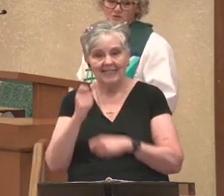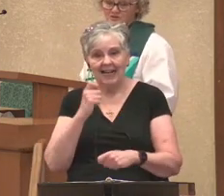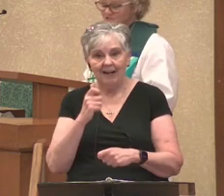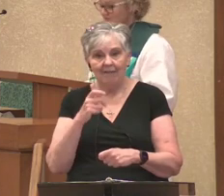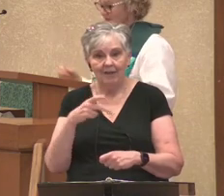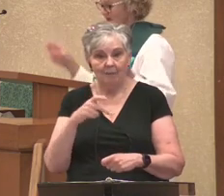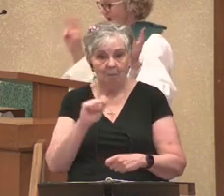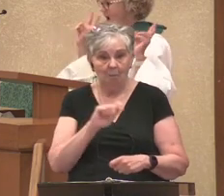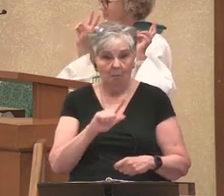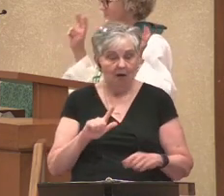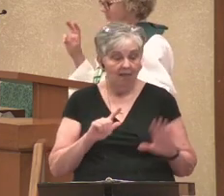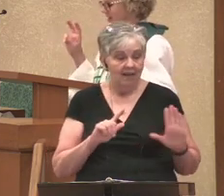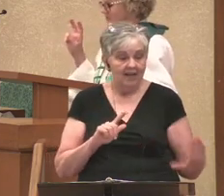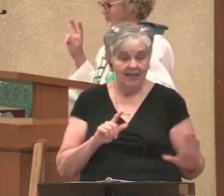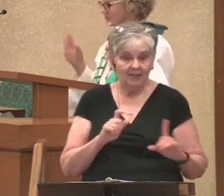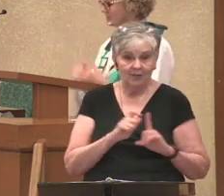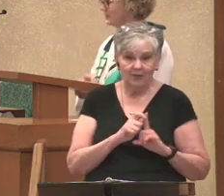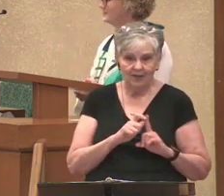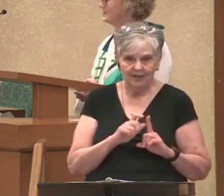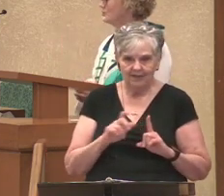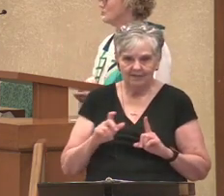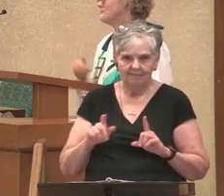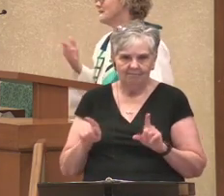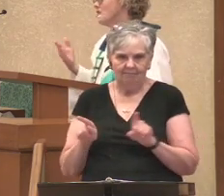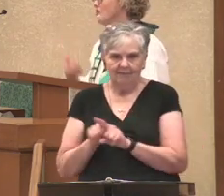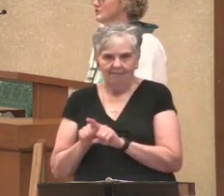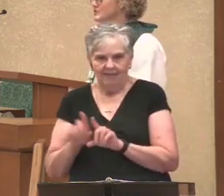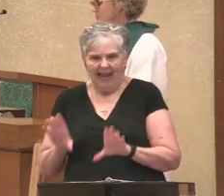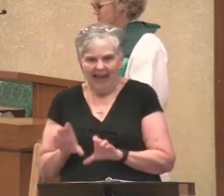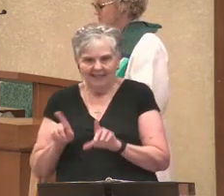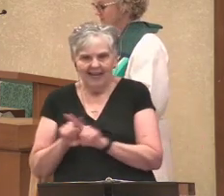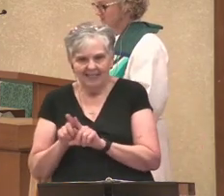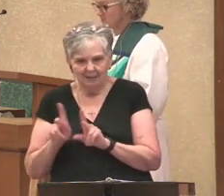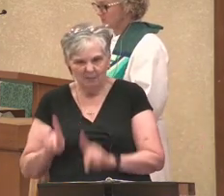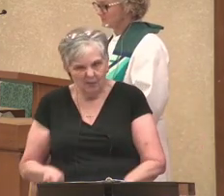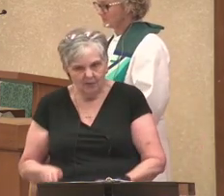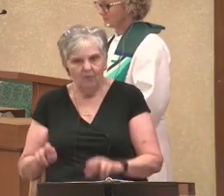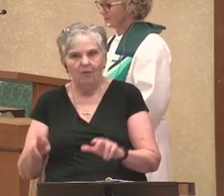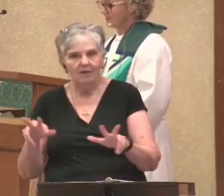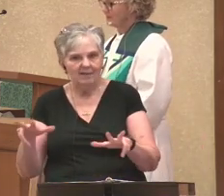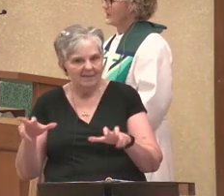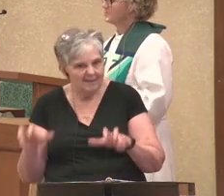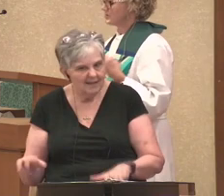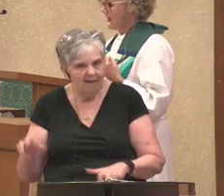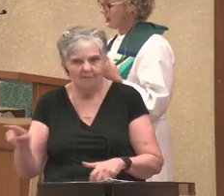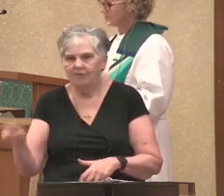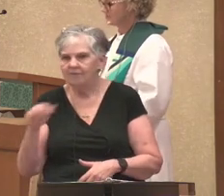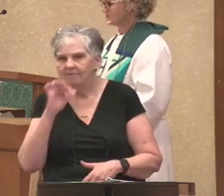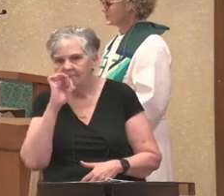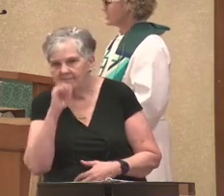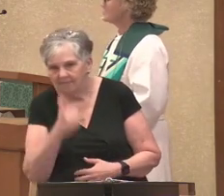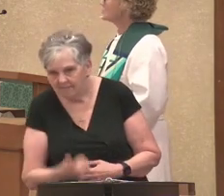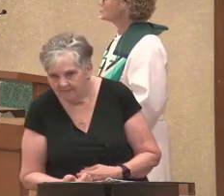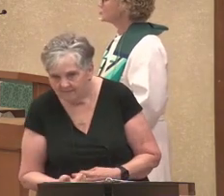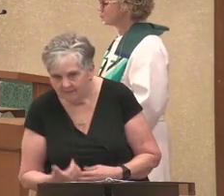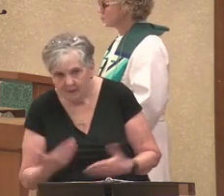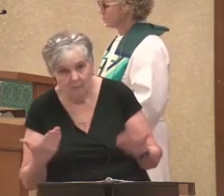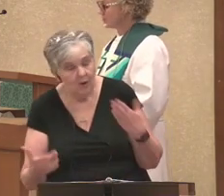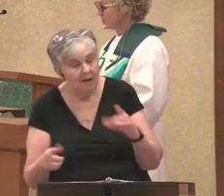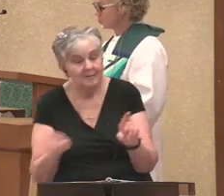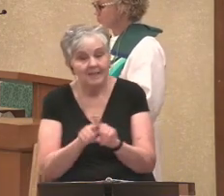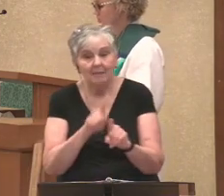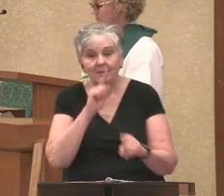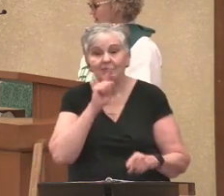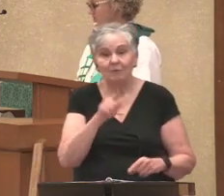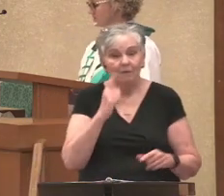Paul's words, on the flesh. Or we might call it selfishness. And perhaps the same is true